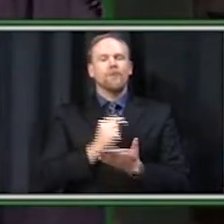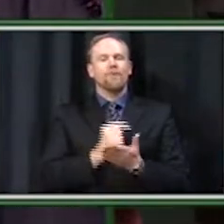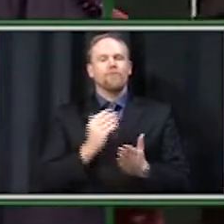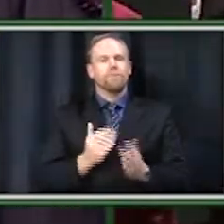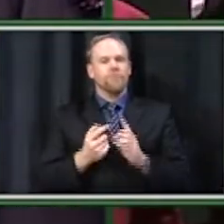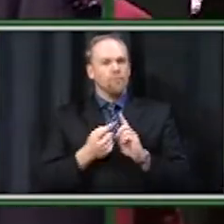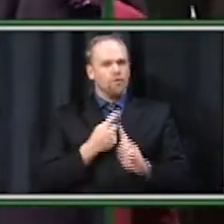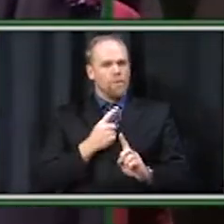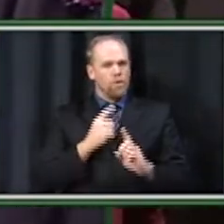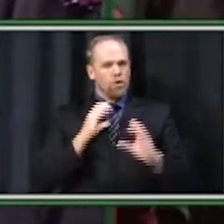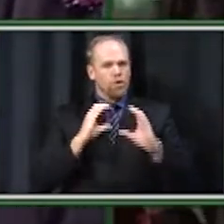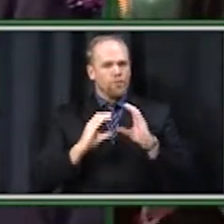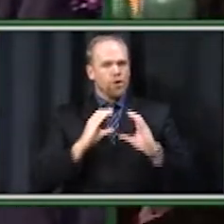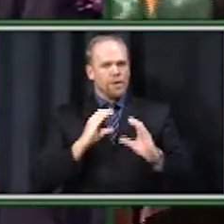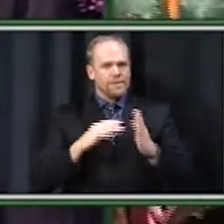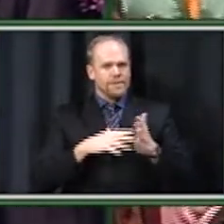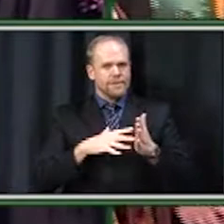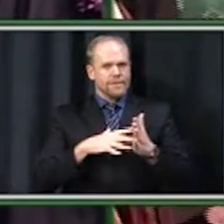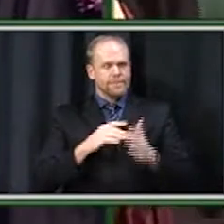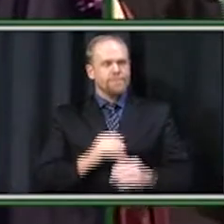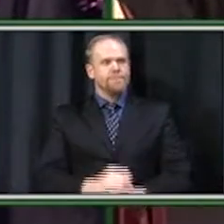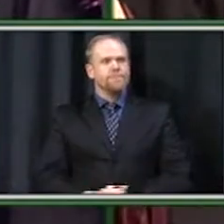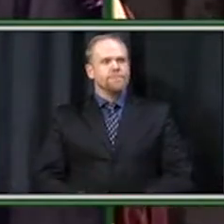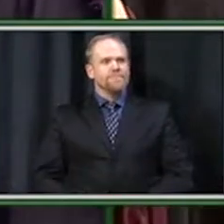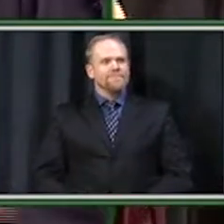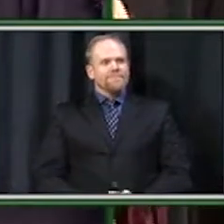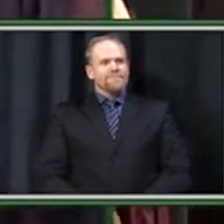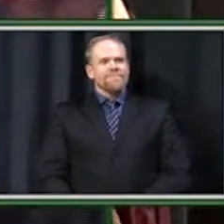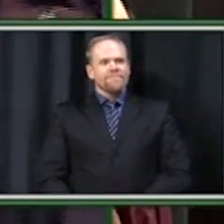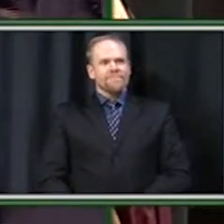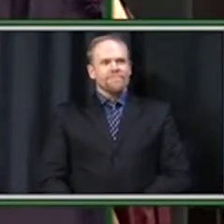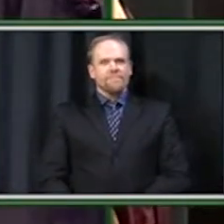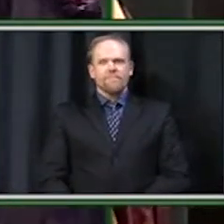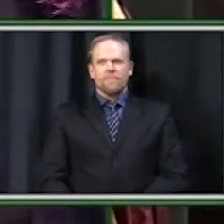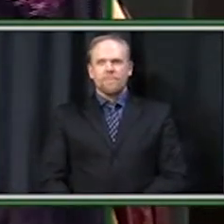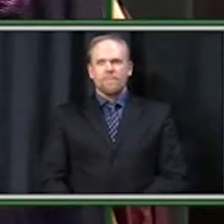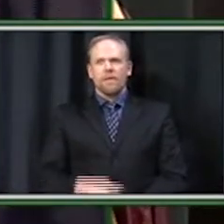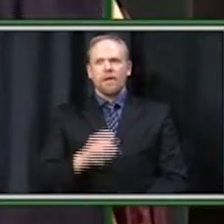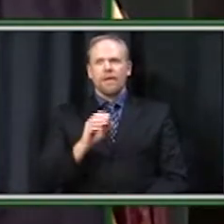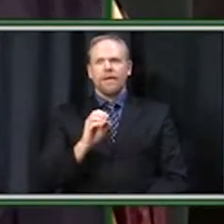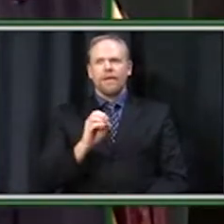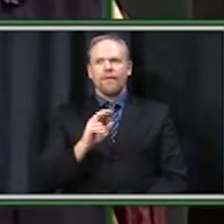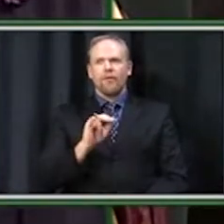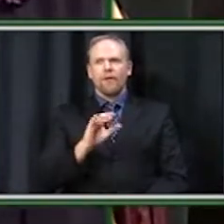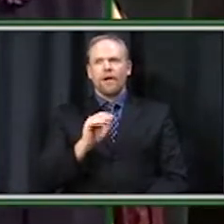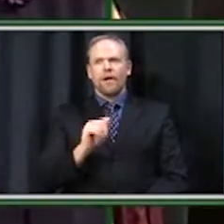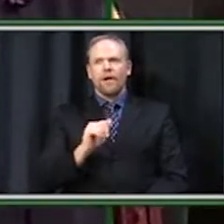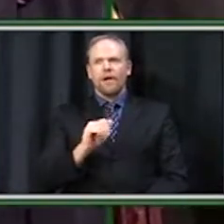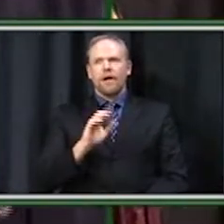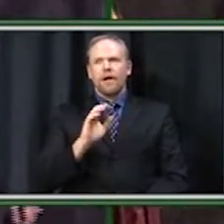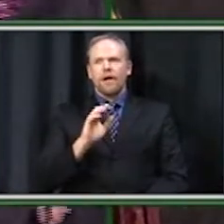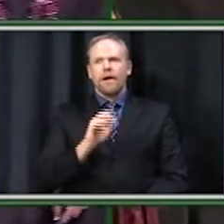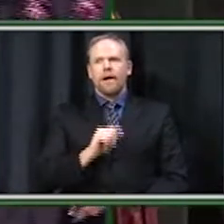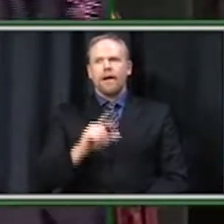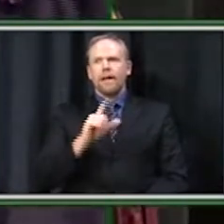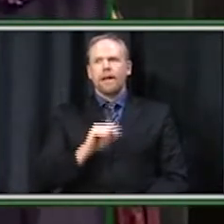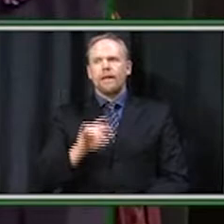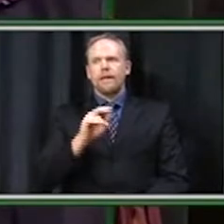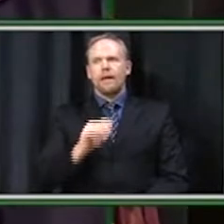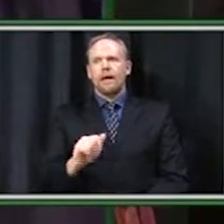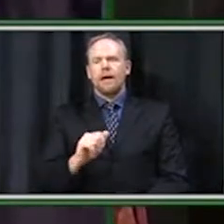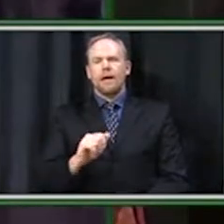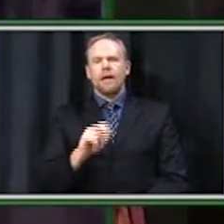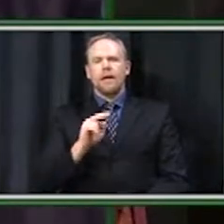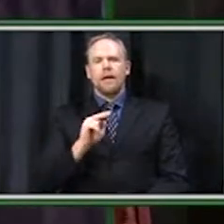Graduates from Communication Studies. Erica Irina Nikolayevna